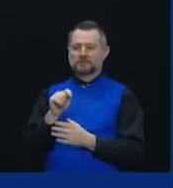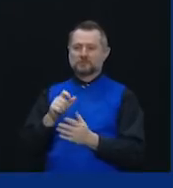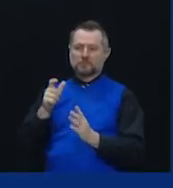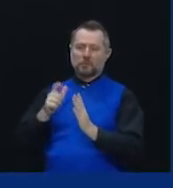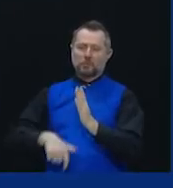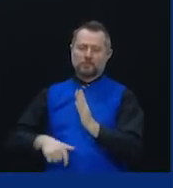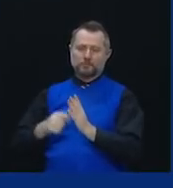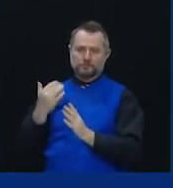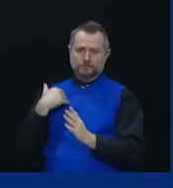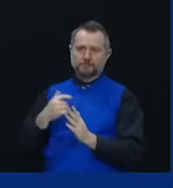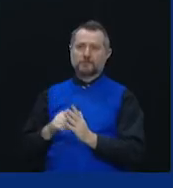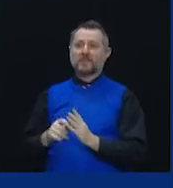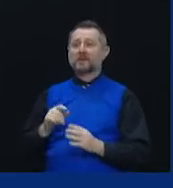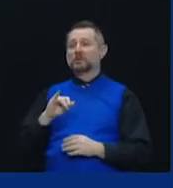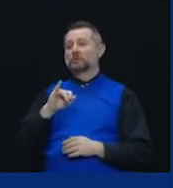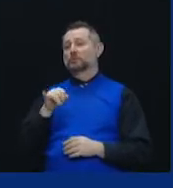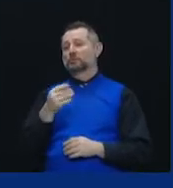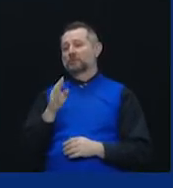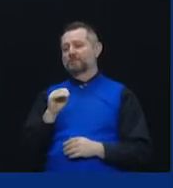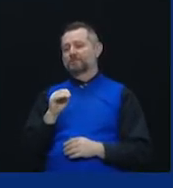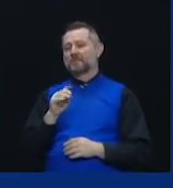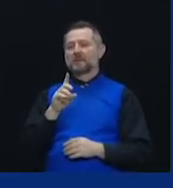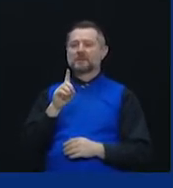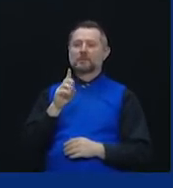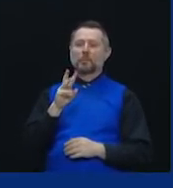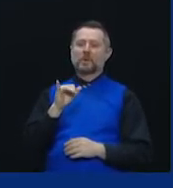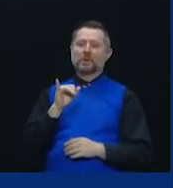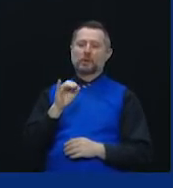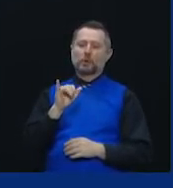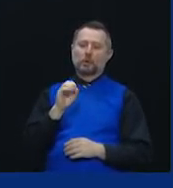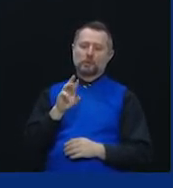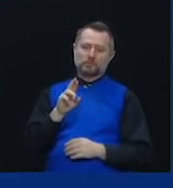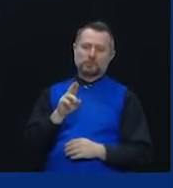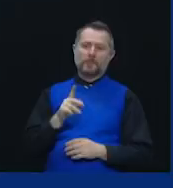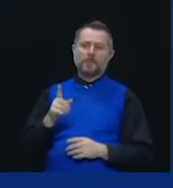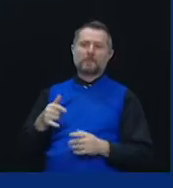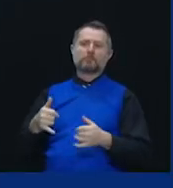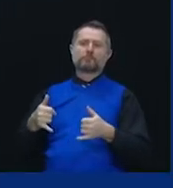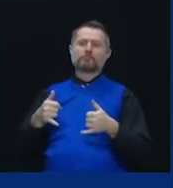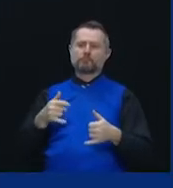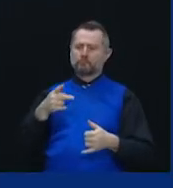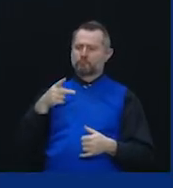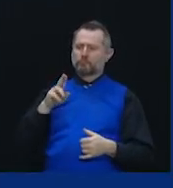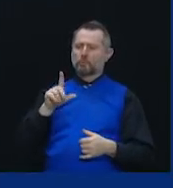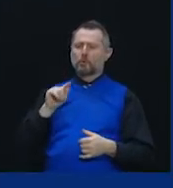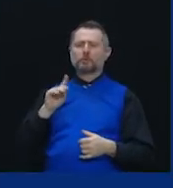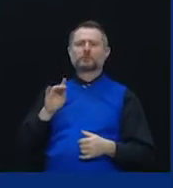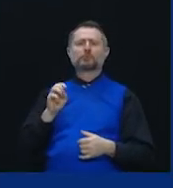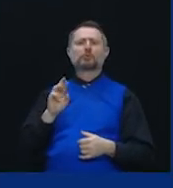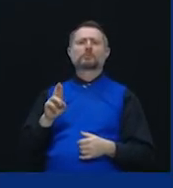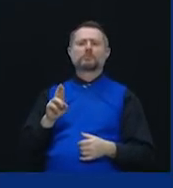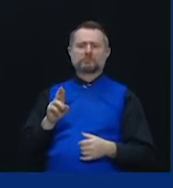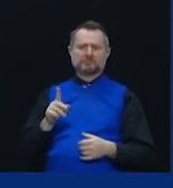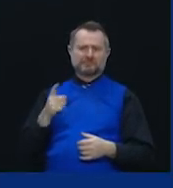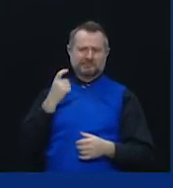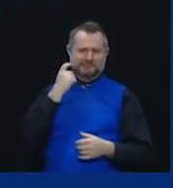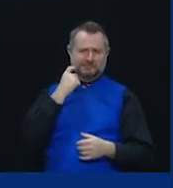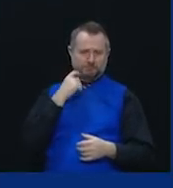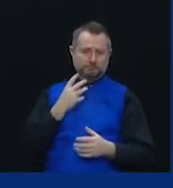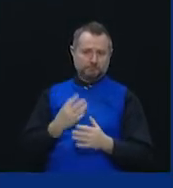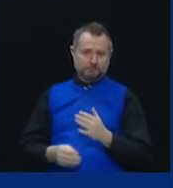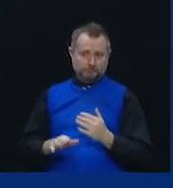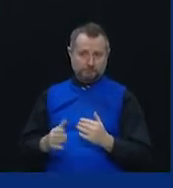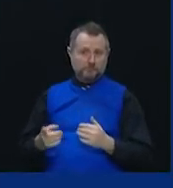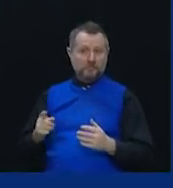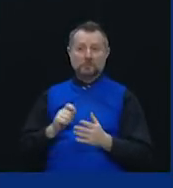Jim Dwyer, Pulitzer Prize winning journalist. He wrote, "In times to